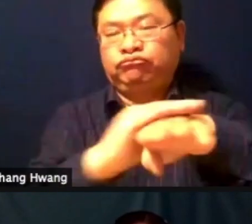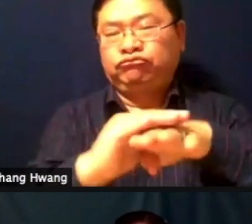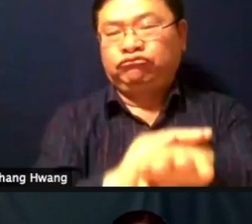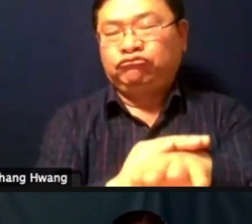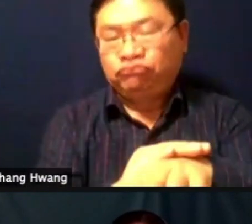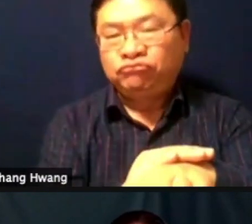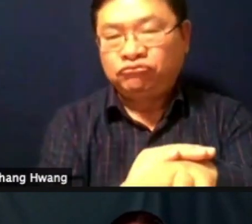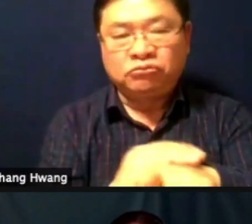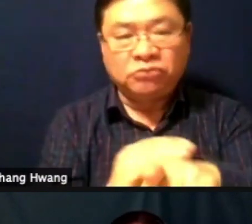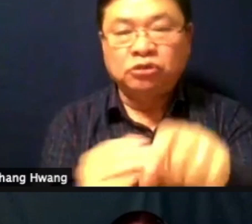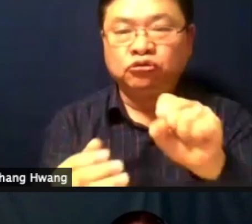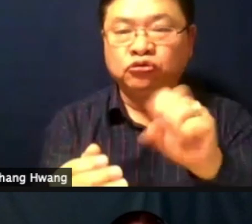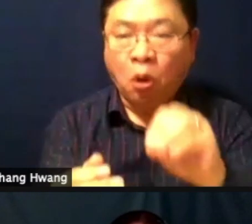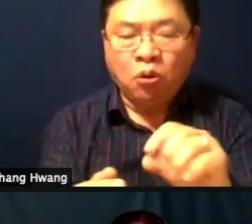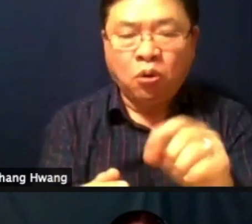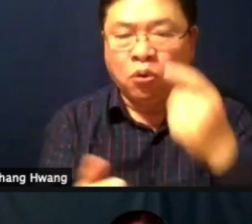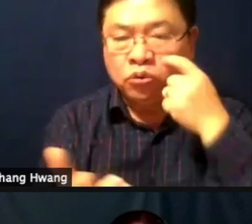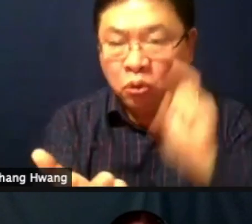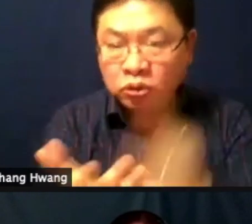And many of them went to JSW.